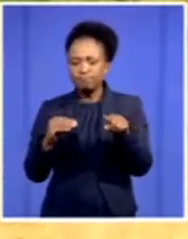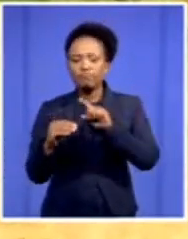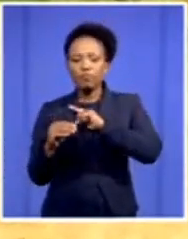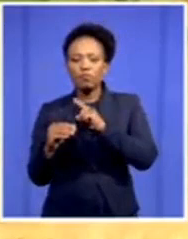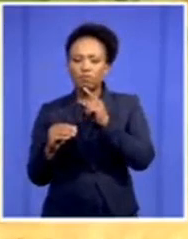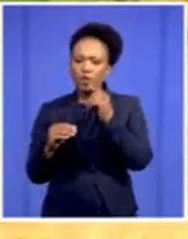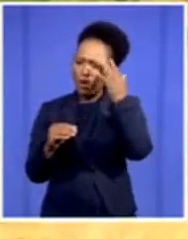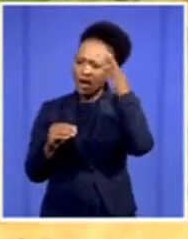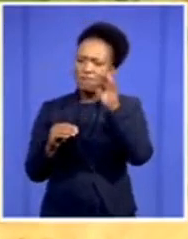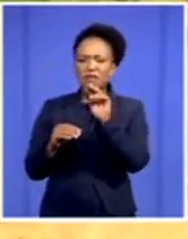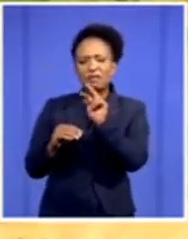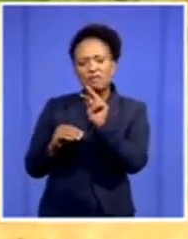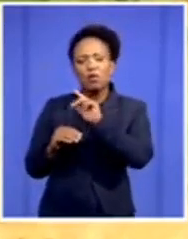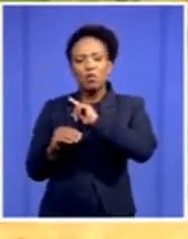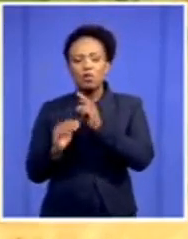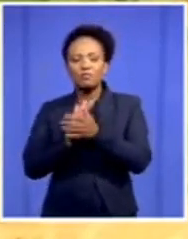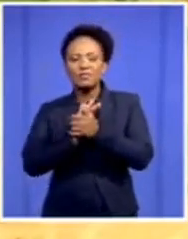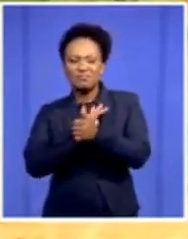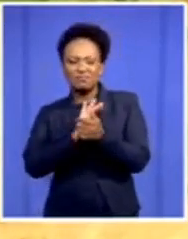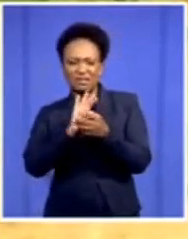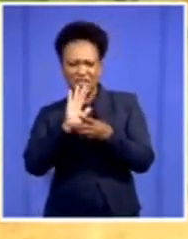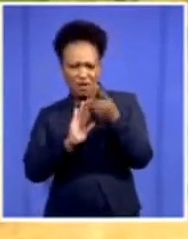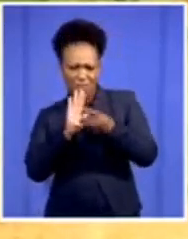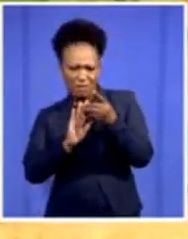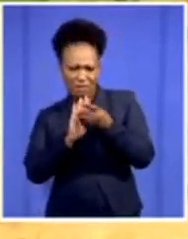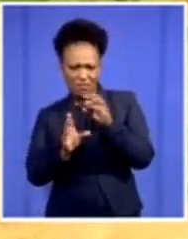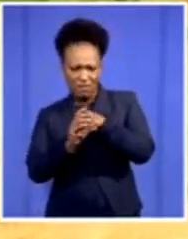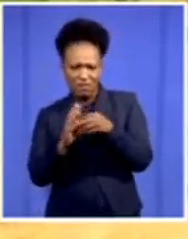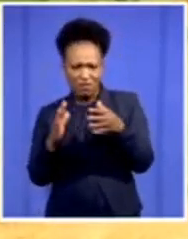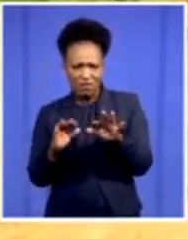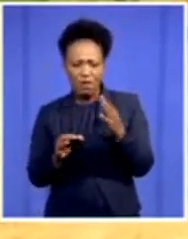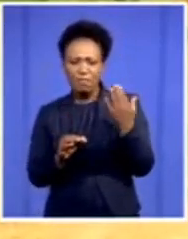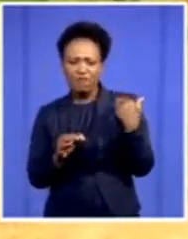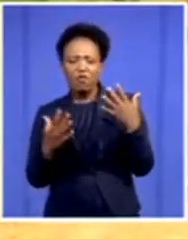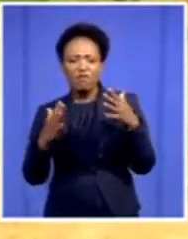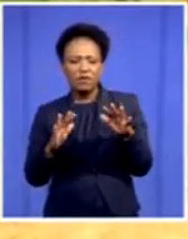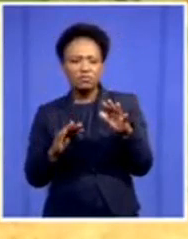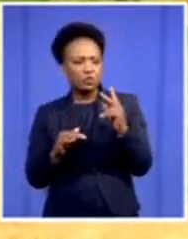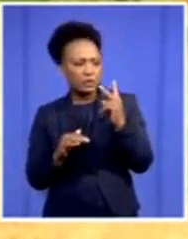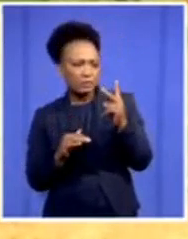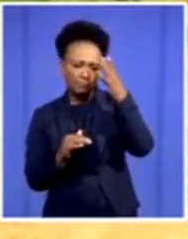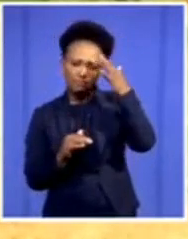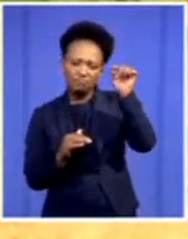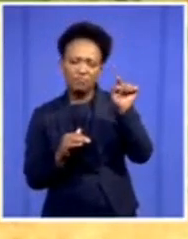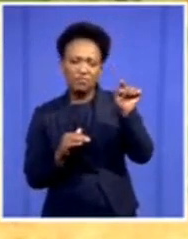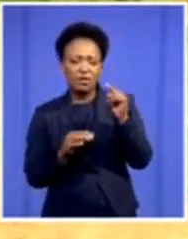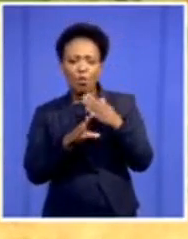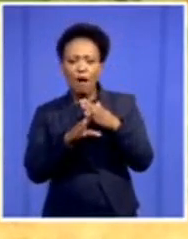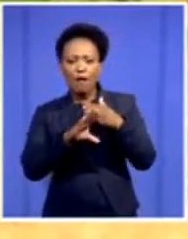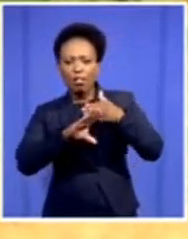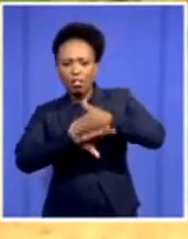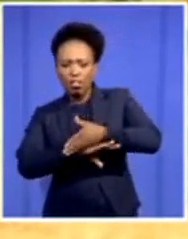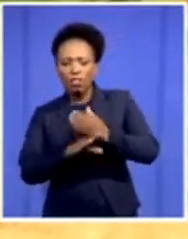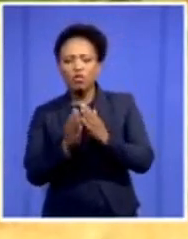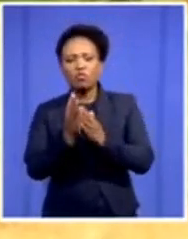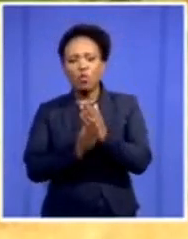skills development. We have seen in the past that the government has been working very hard through the SETA, but there was no partnership with